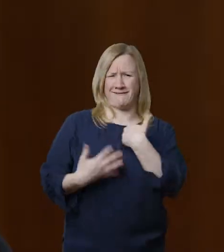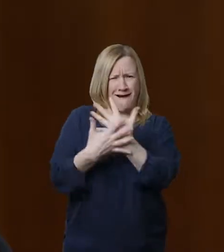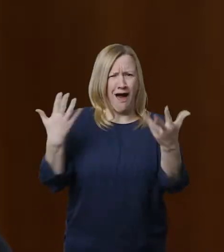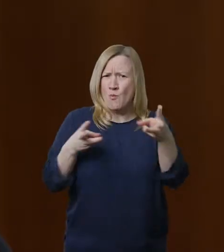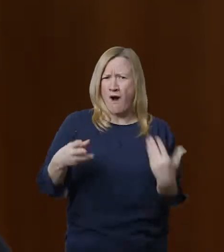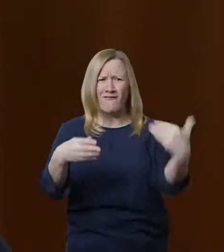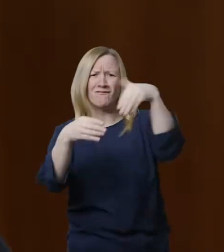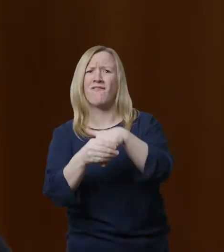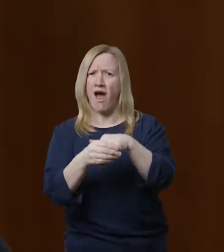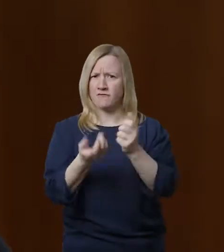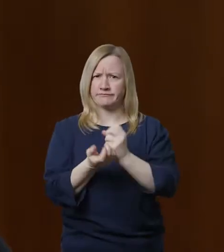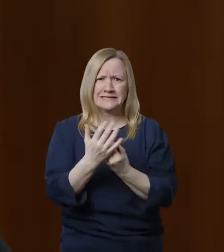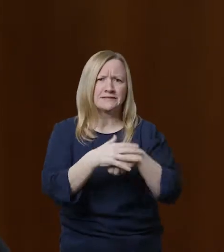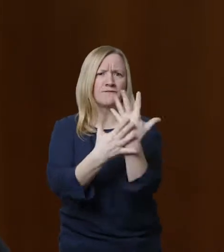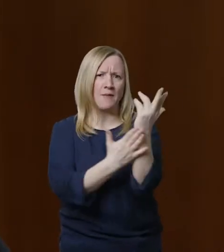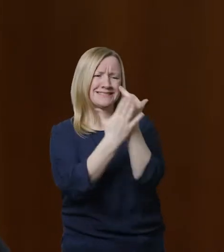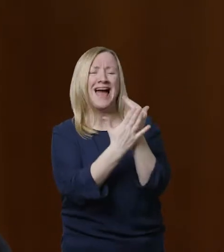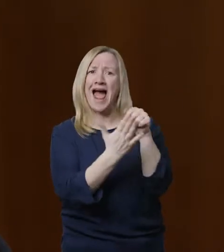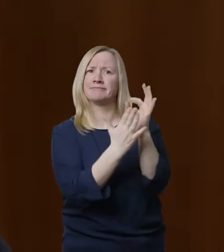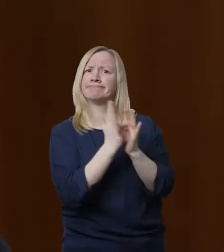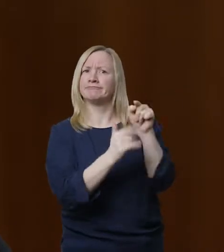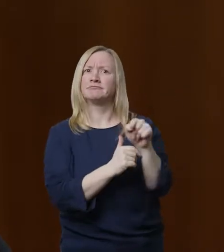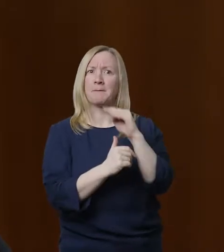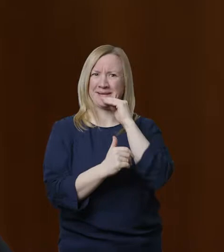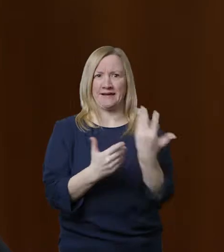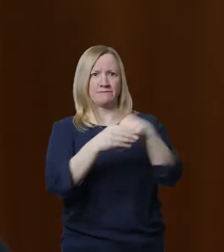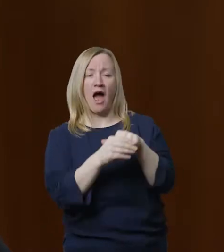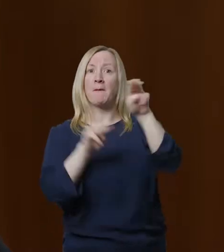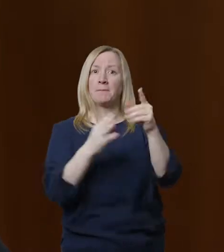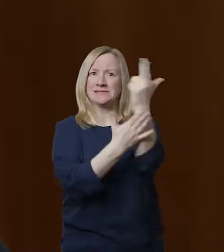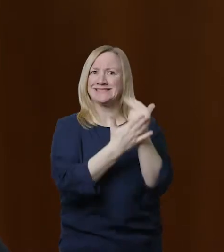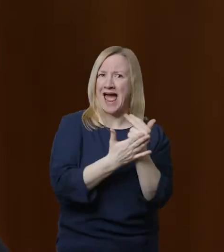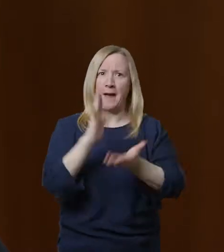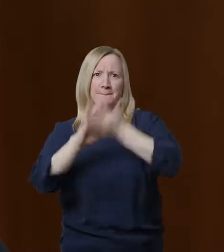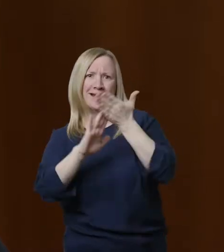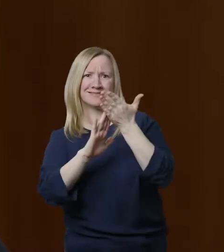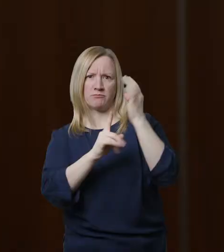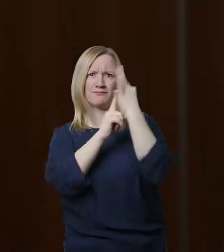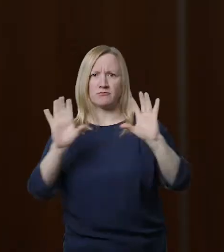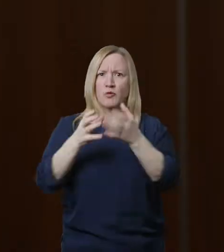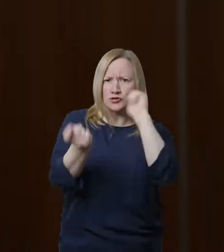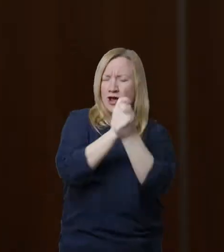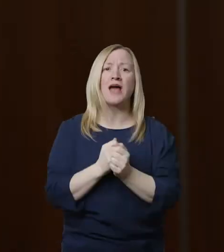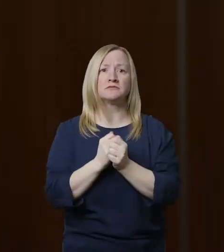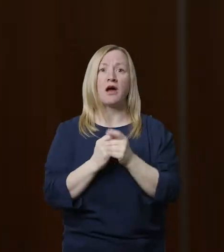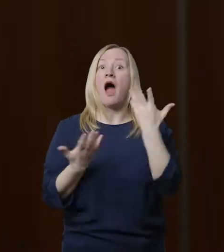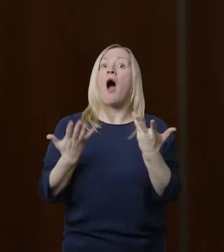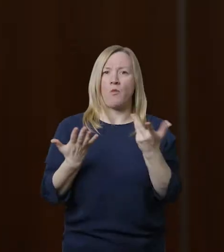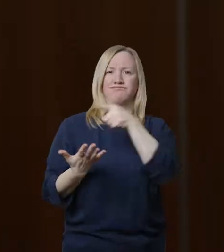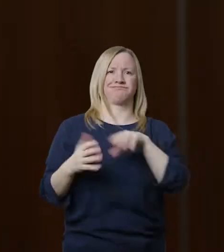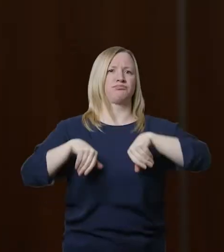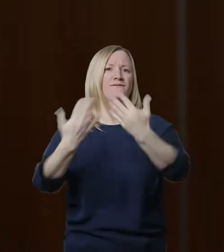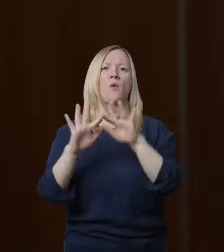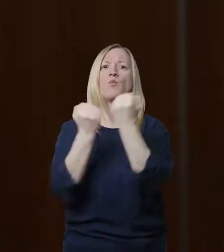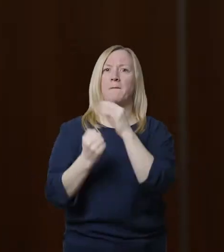in the centre is the development of design guidance. How do you get designers and built environment professionals to change? And from that, we